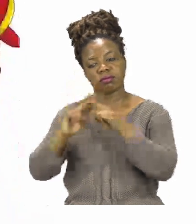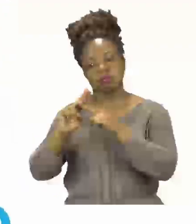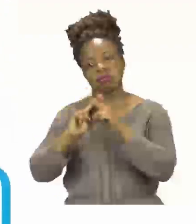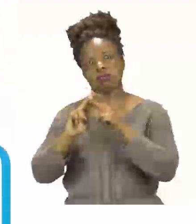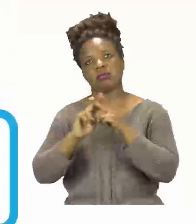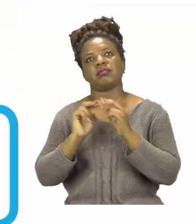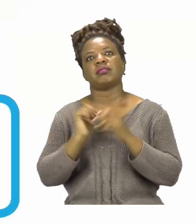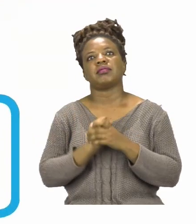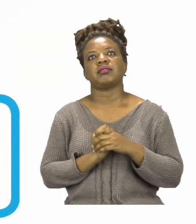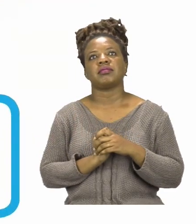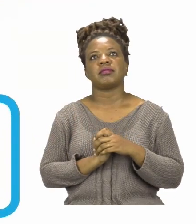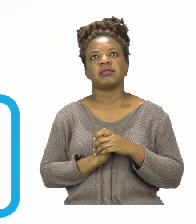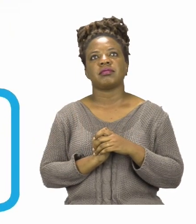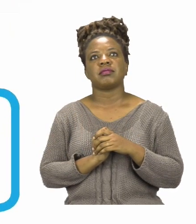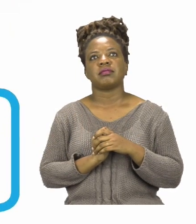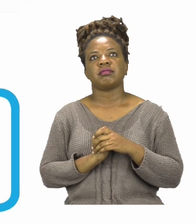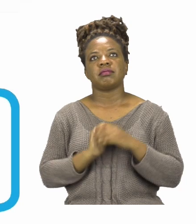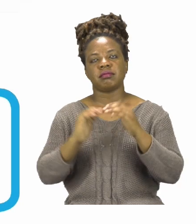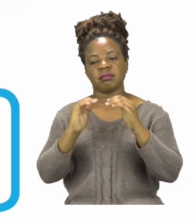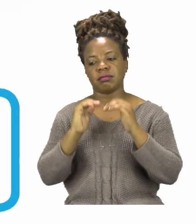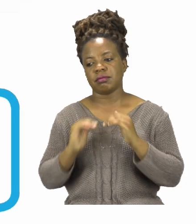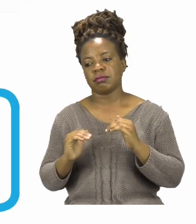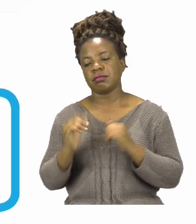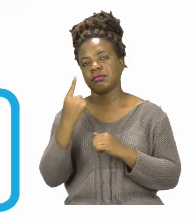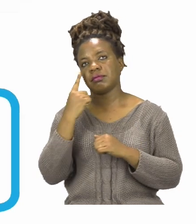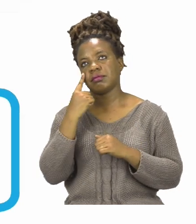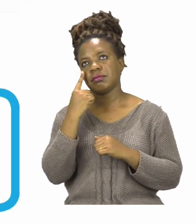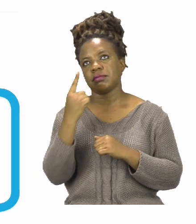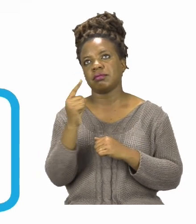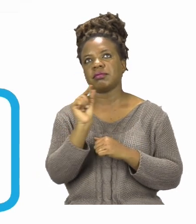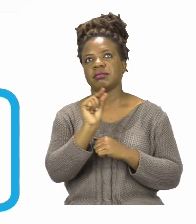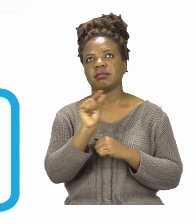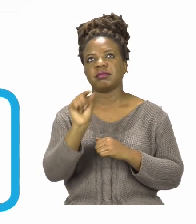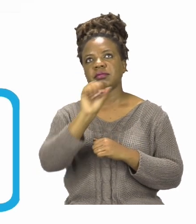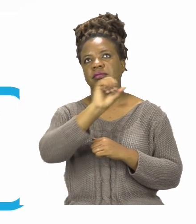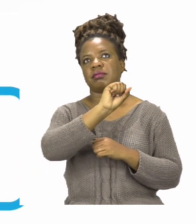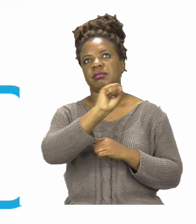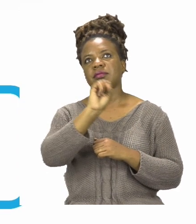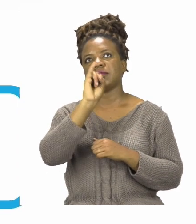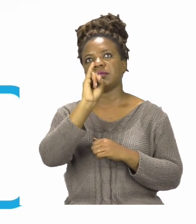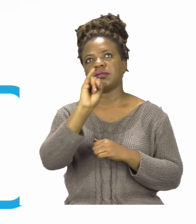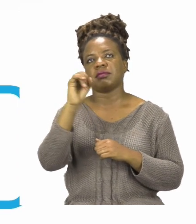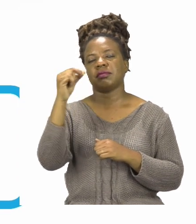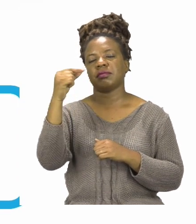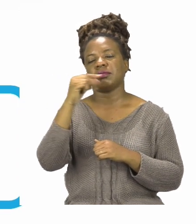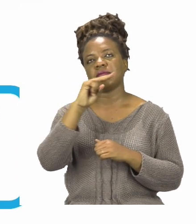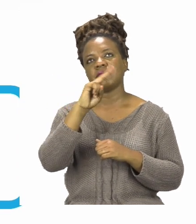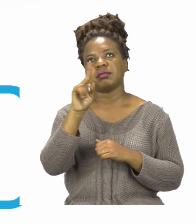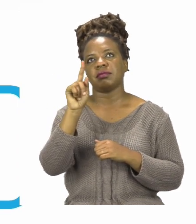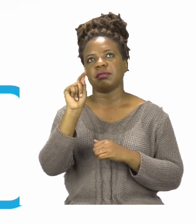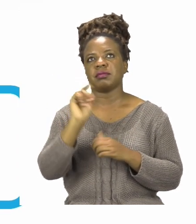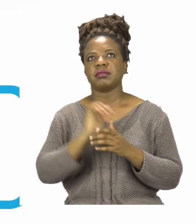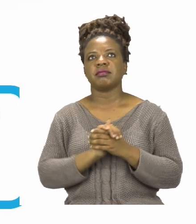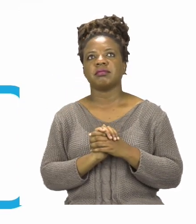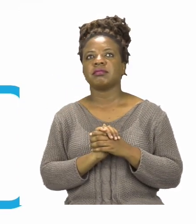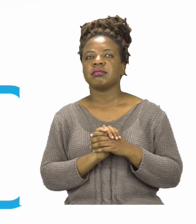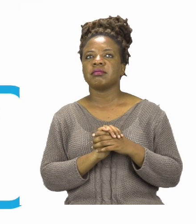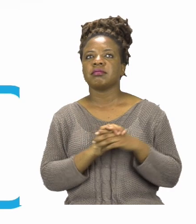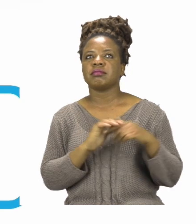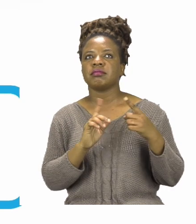look at our sight words. Our sight words for today are, let's read them